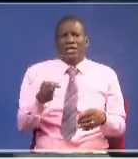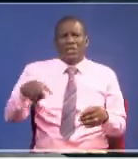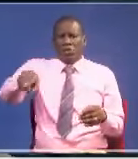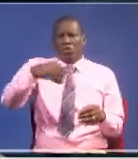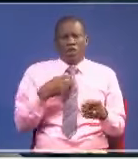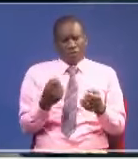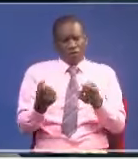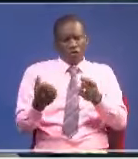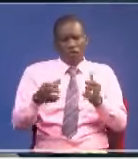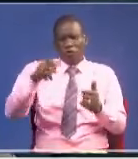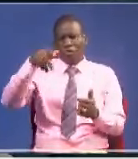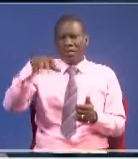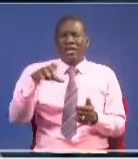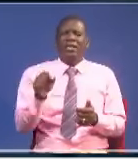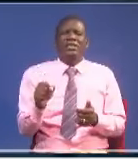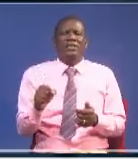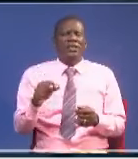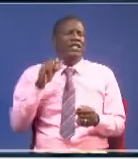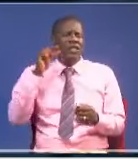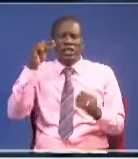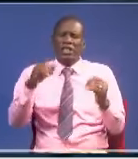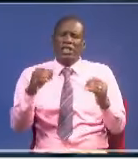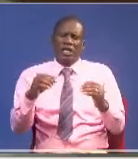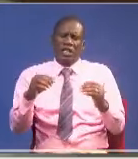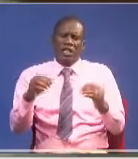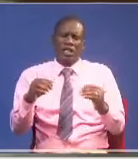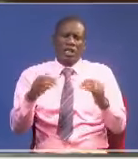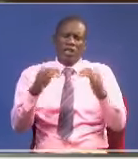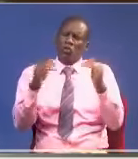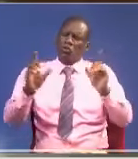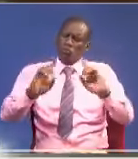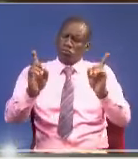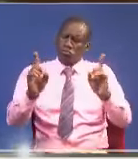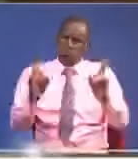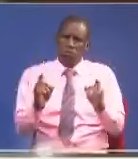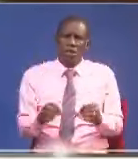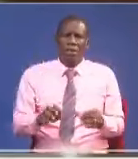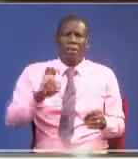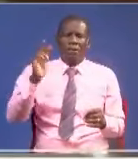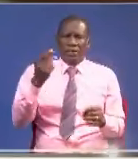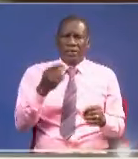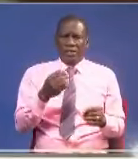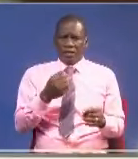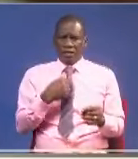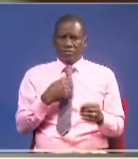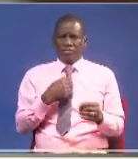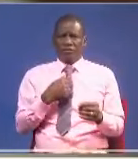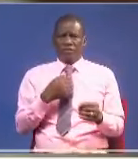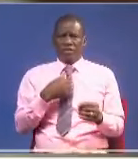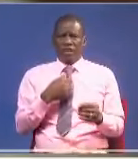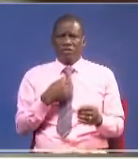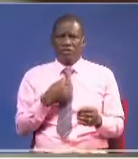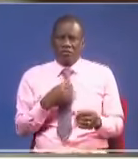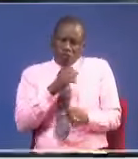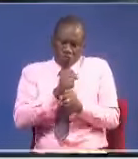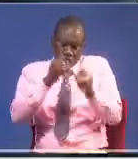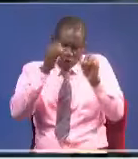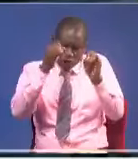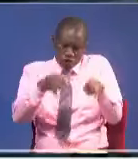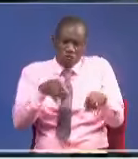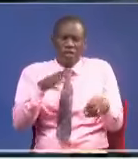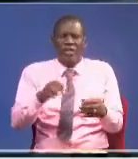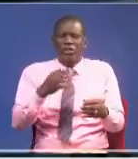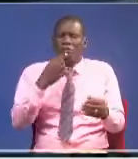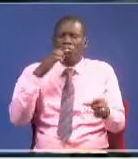We have fewer principal secretaries, far beyond what should be required. The president has to renew his